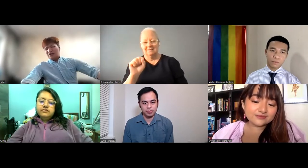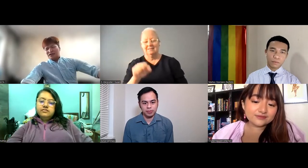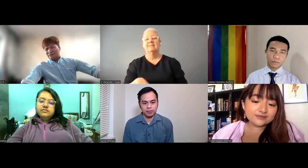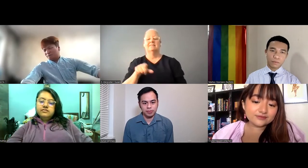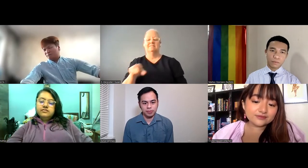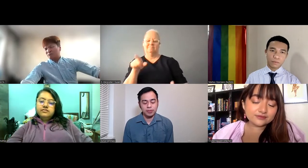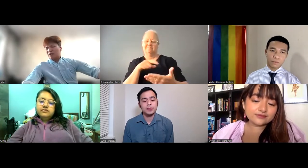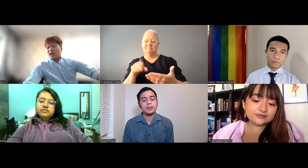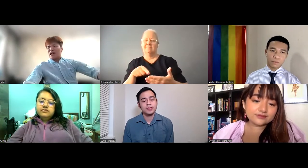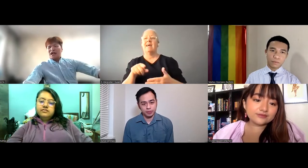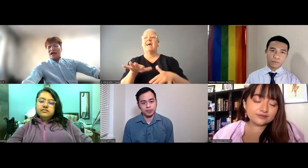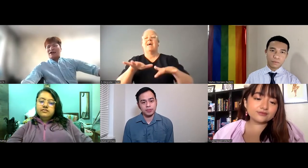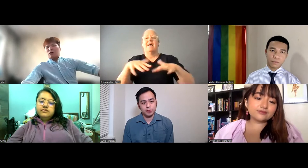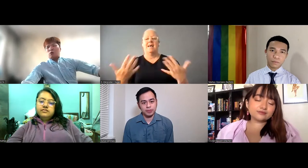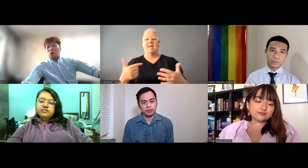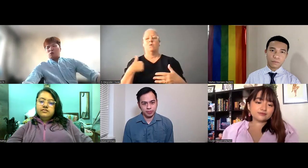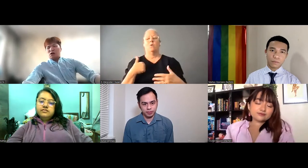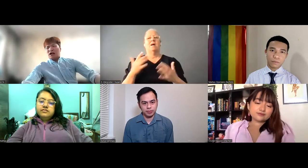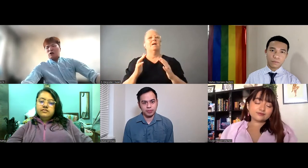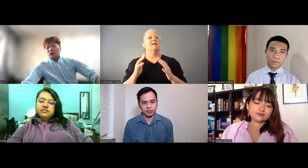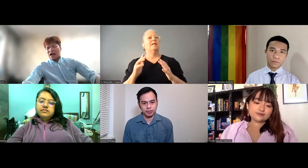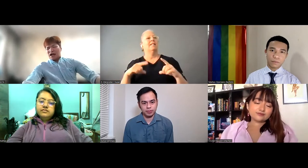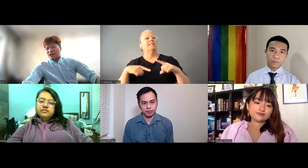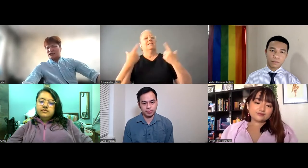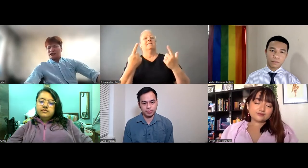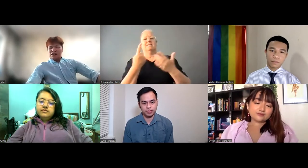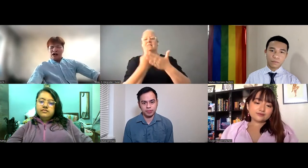independently, and what's